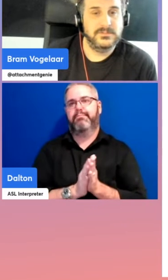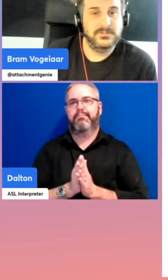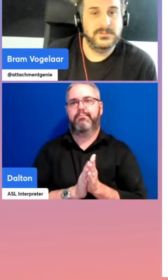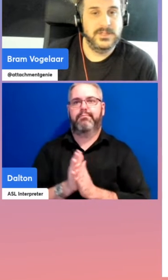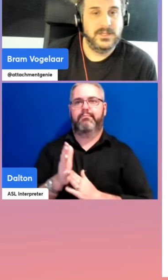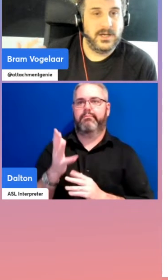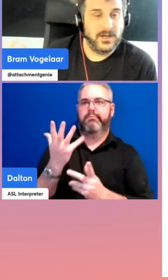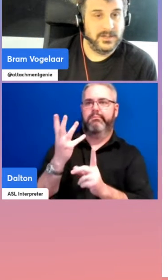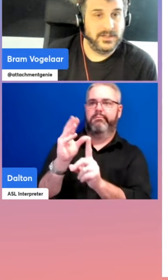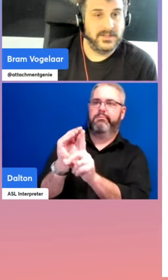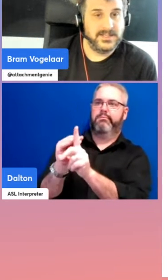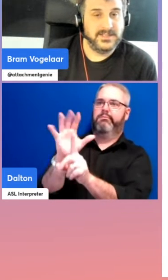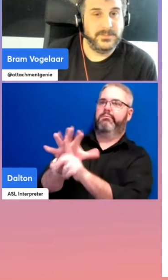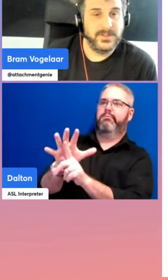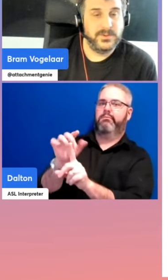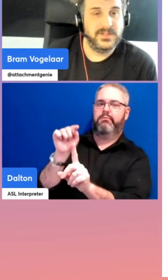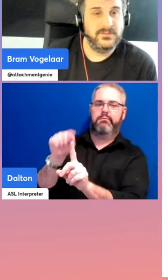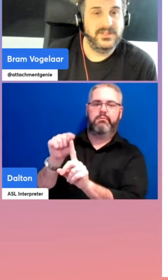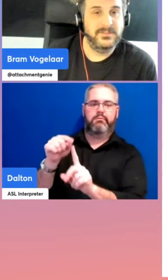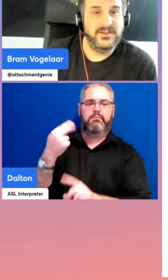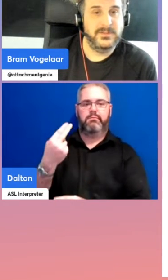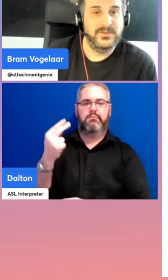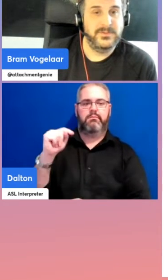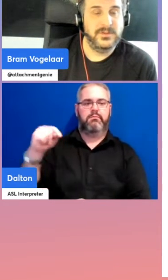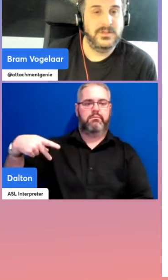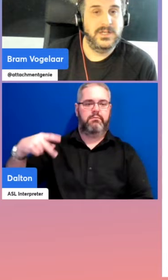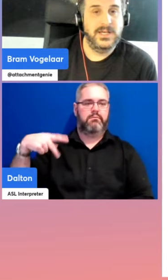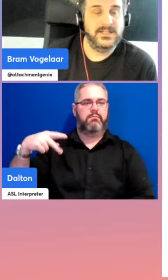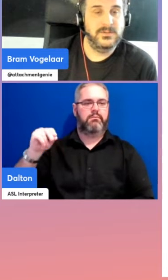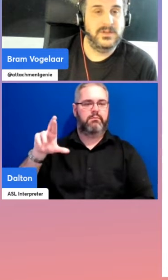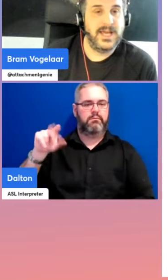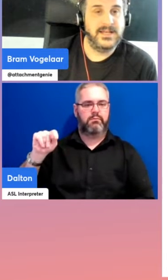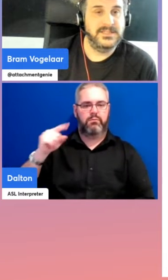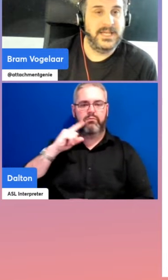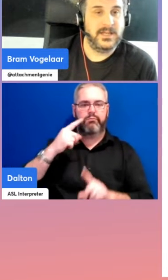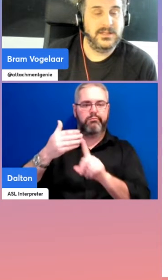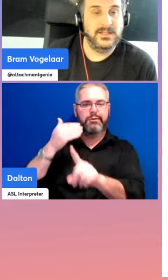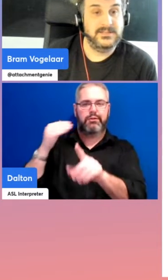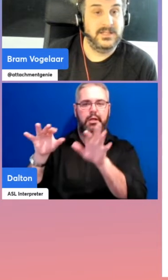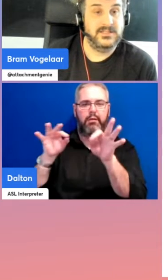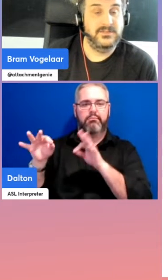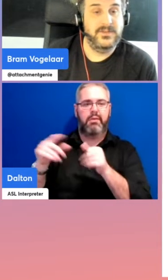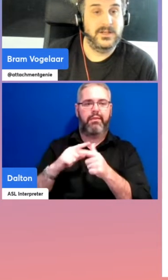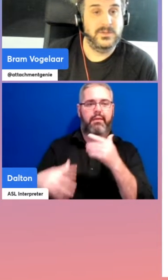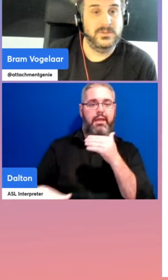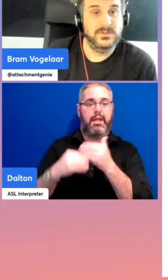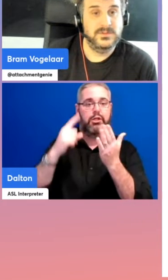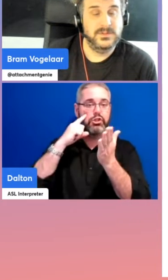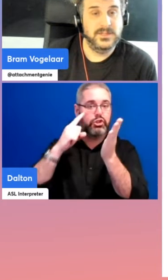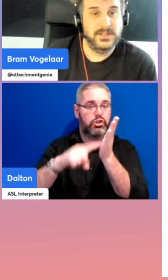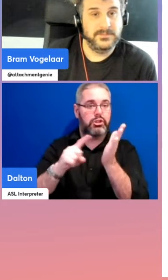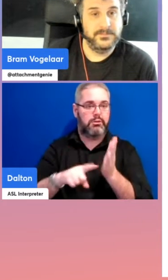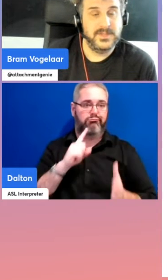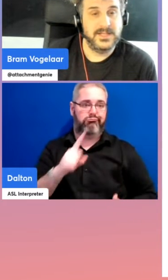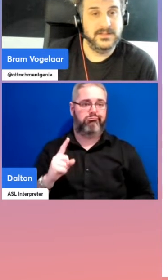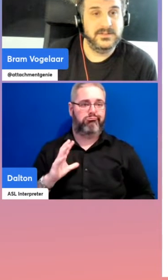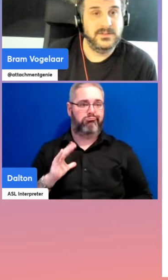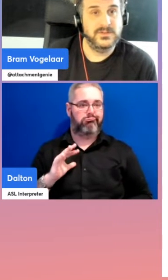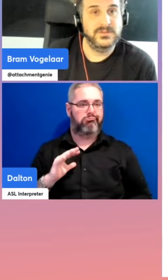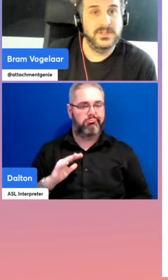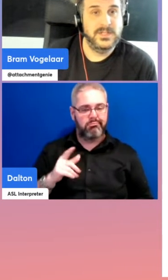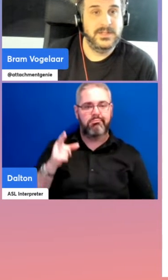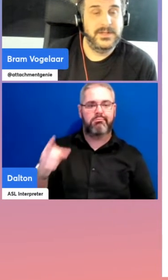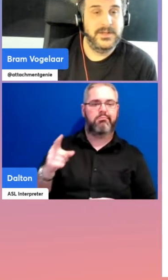exposing the HTTP port that we defined before, and actually we're going to add a check, and that's actually very cool